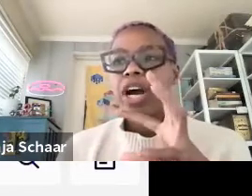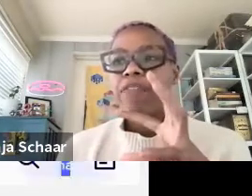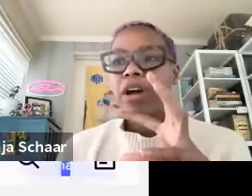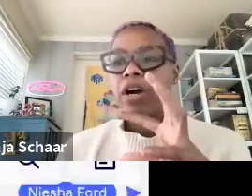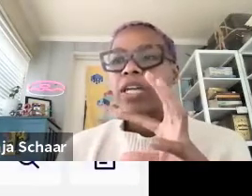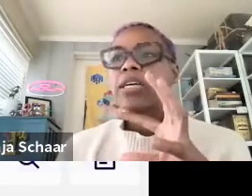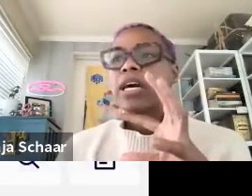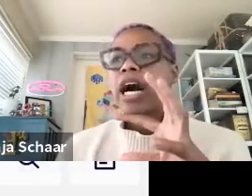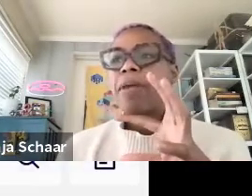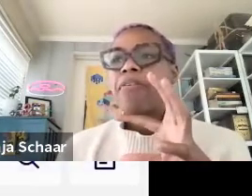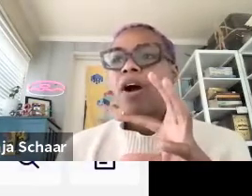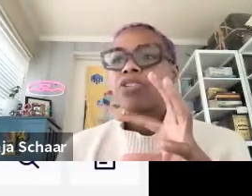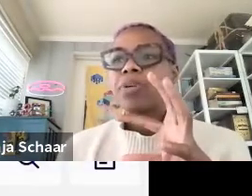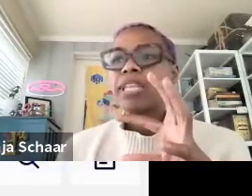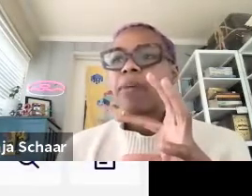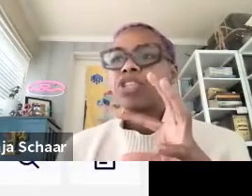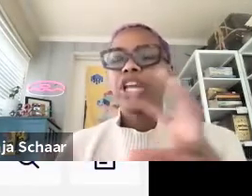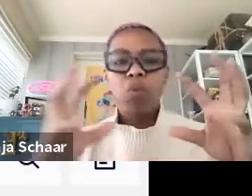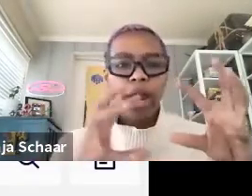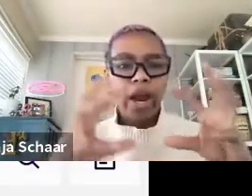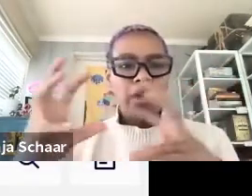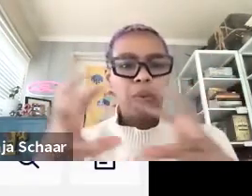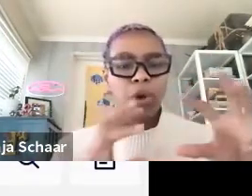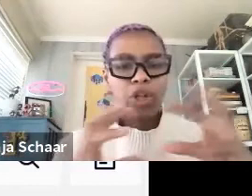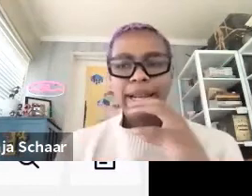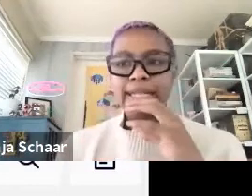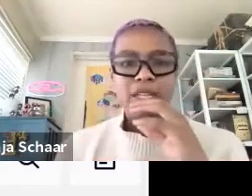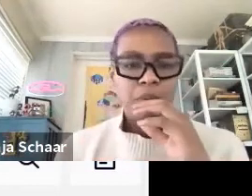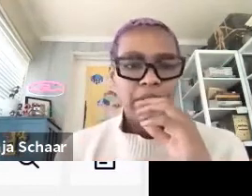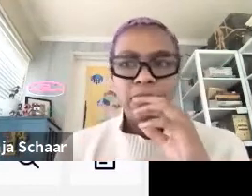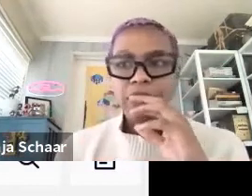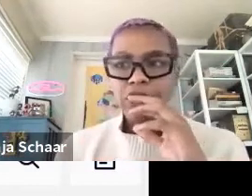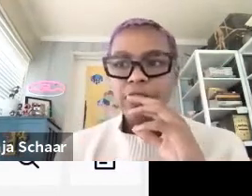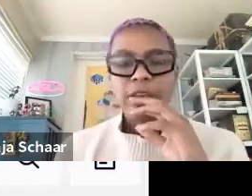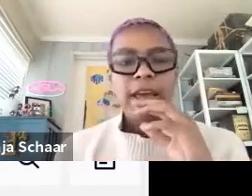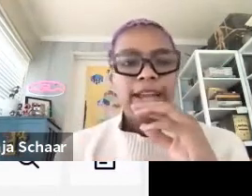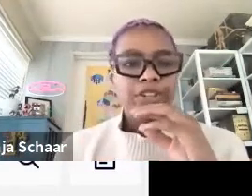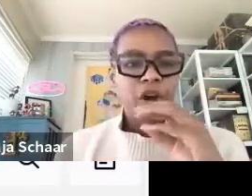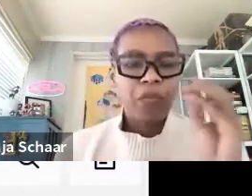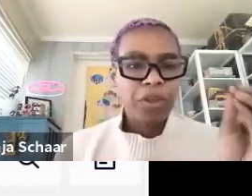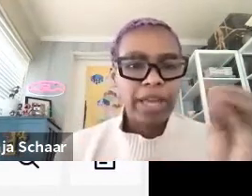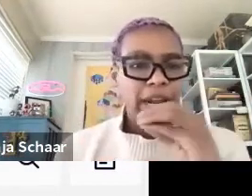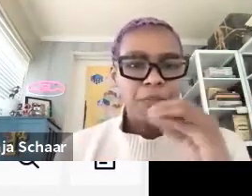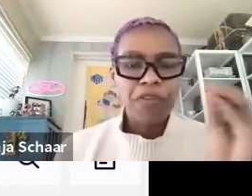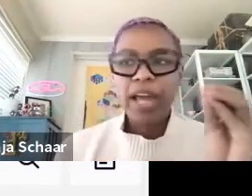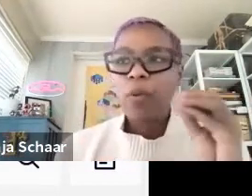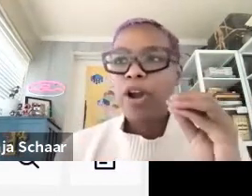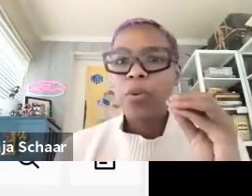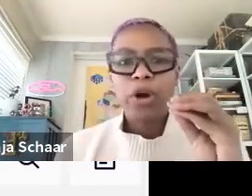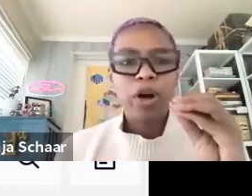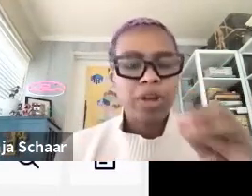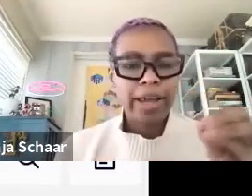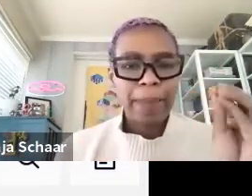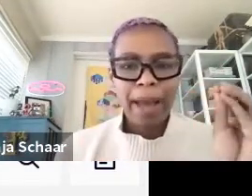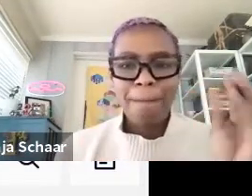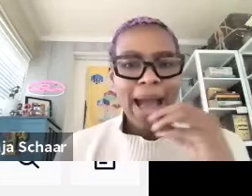tensions of it are, and then also establishing where the world might exist within those tensions. And so if we're looking at a movie like